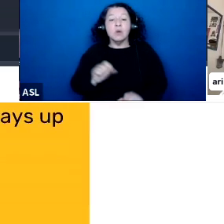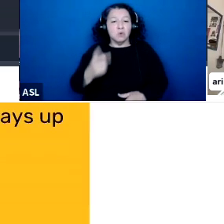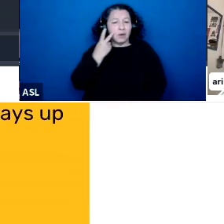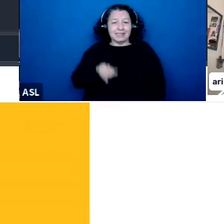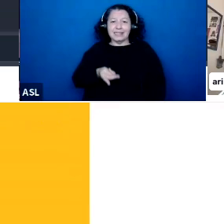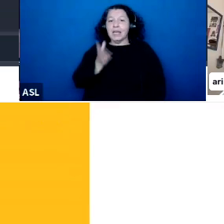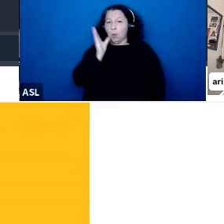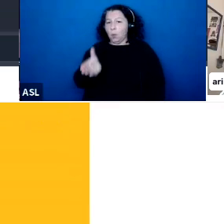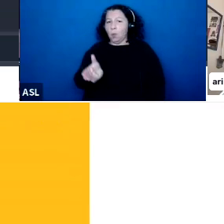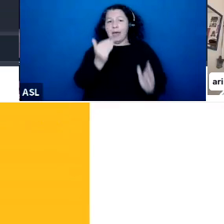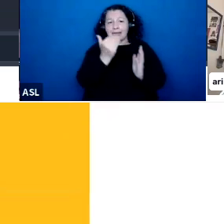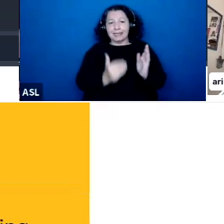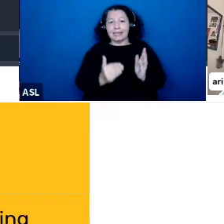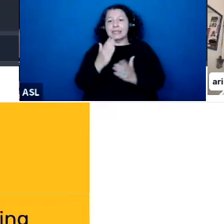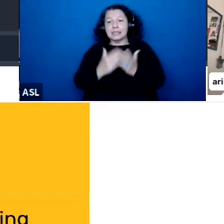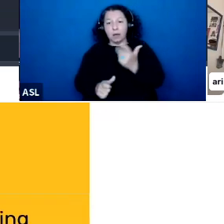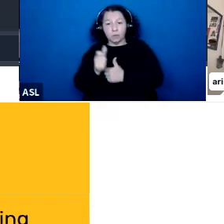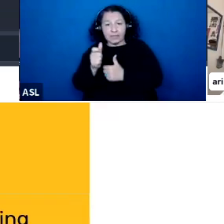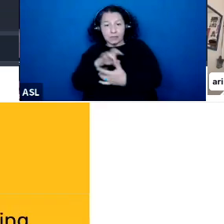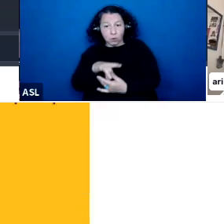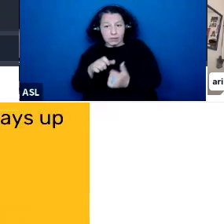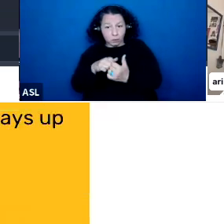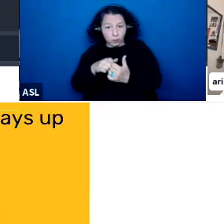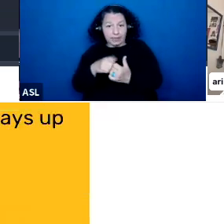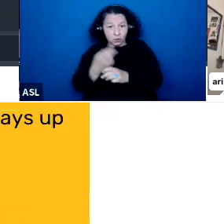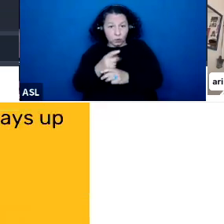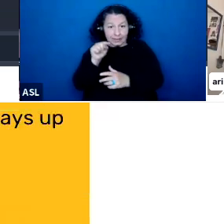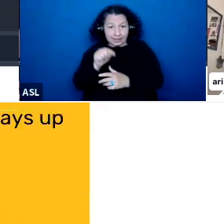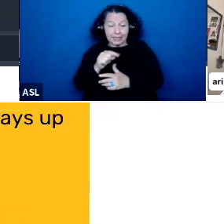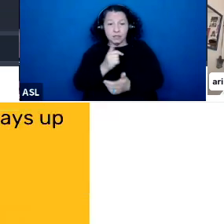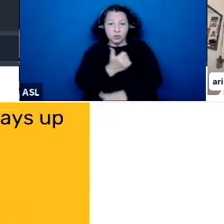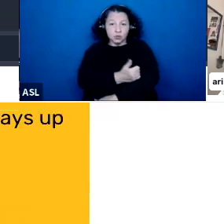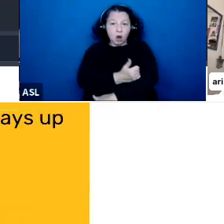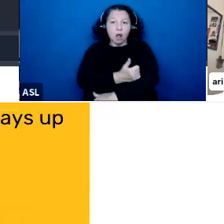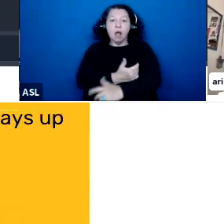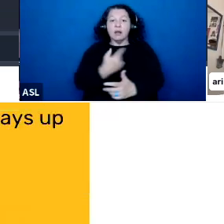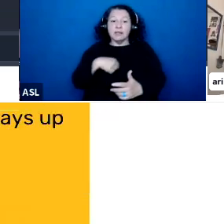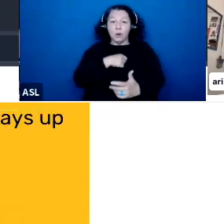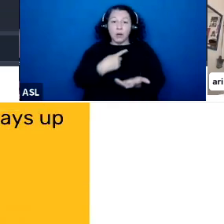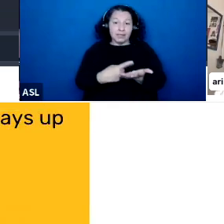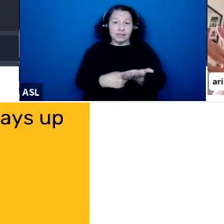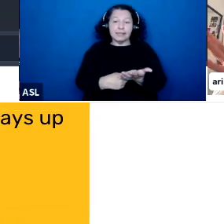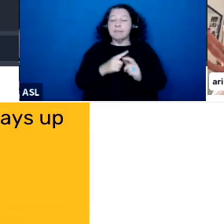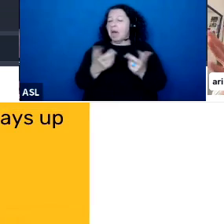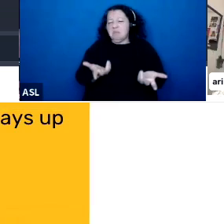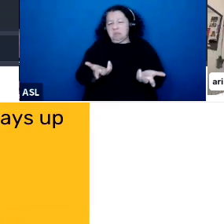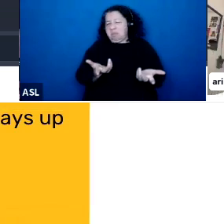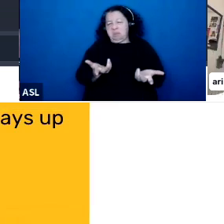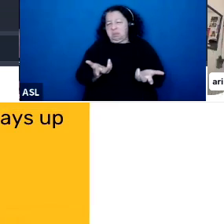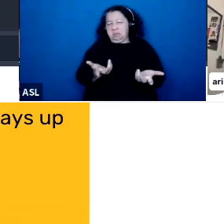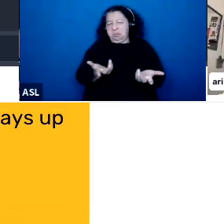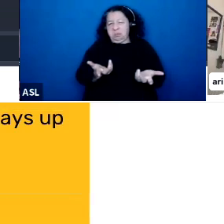as you can see, like we list some of the risks associated with the use of the drug that we are like